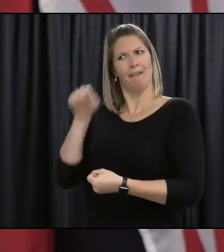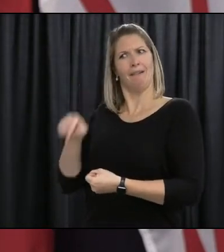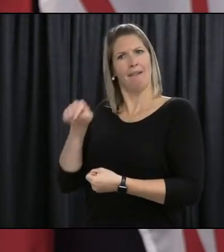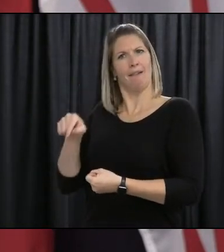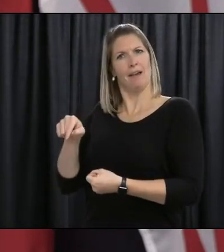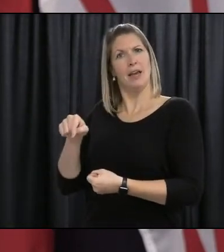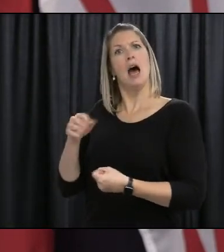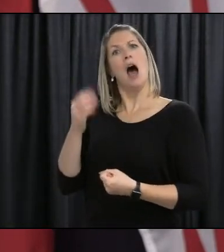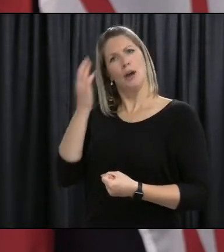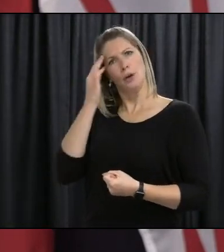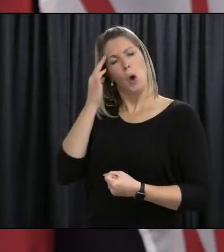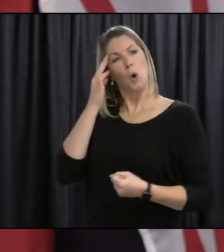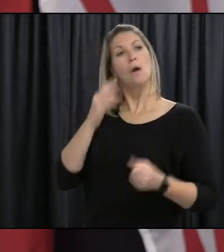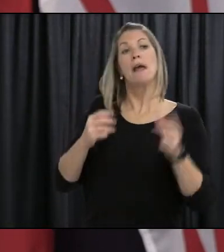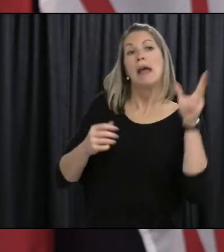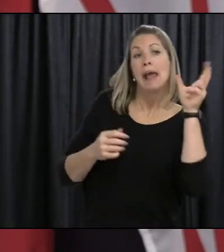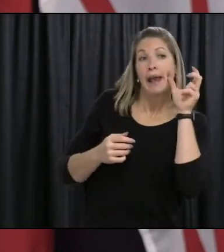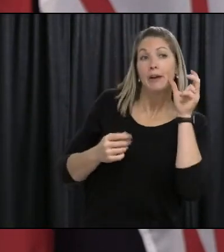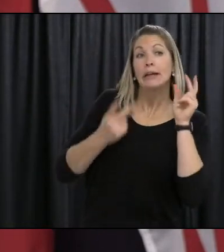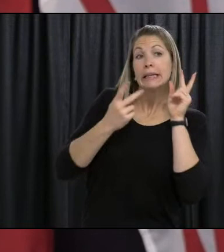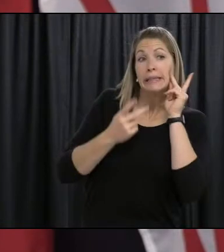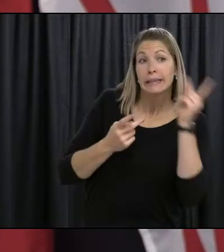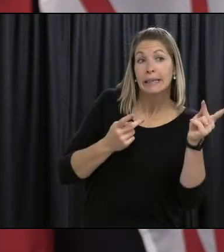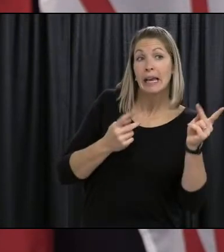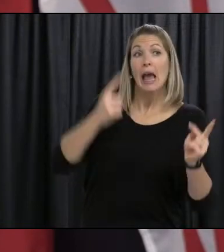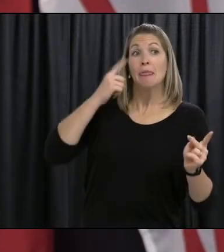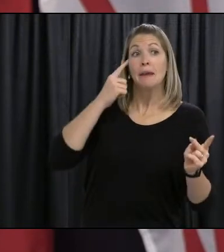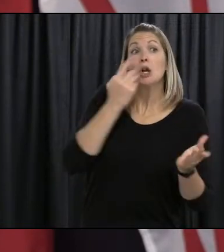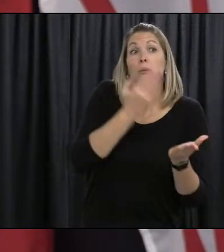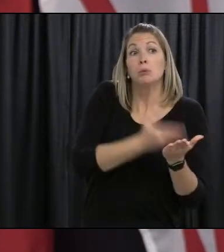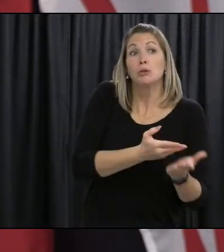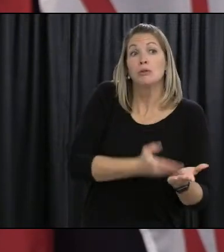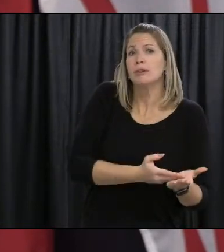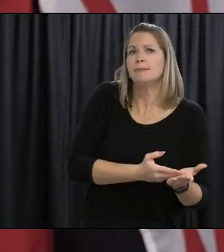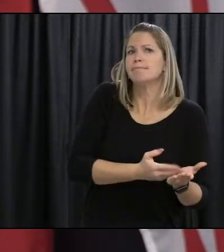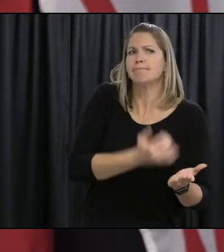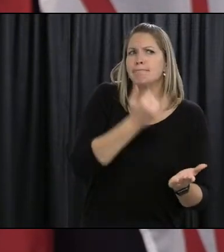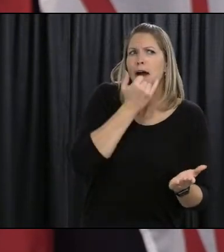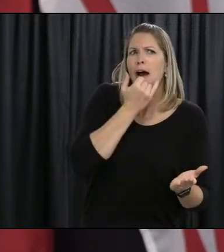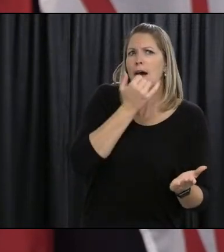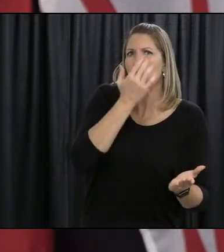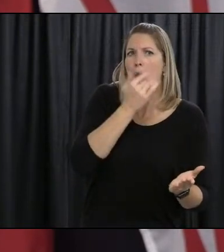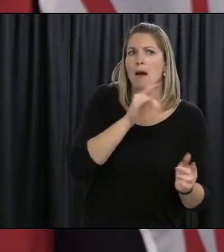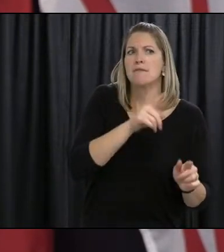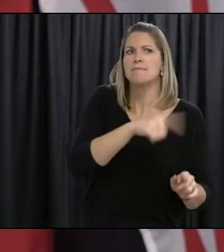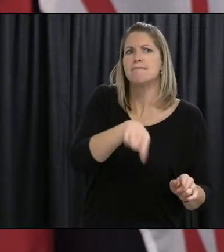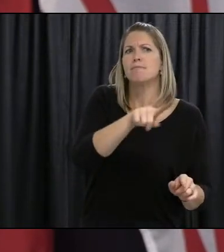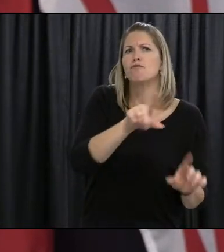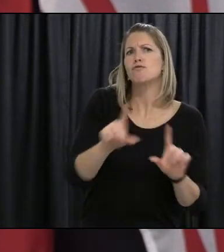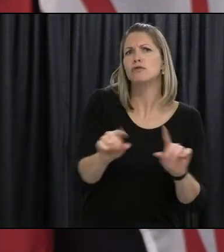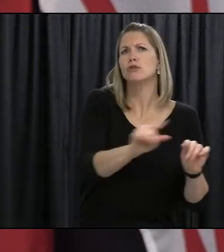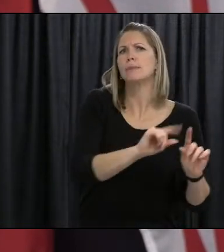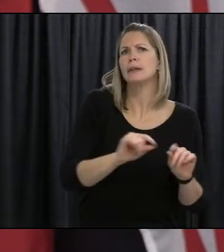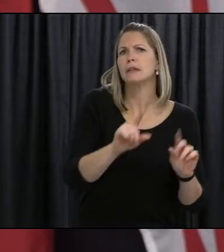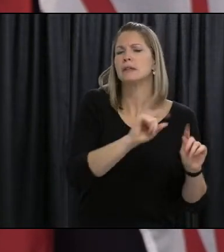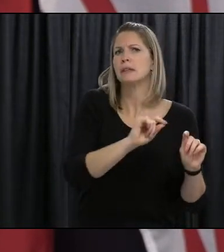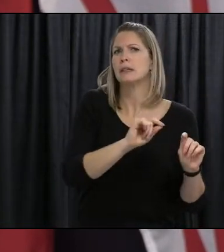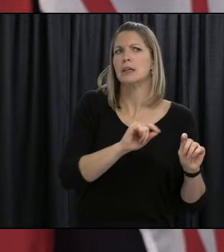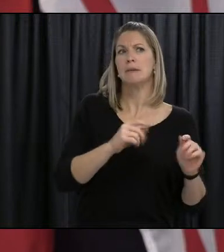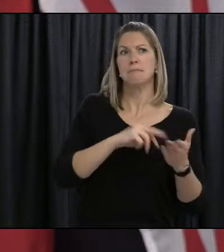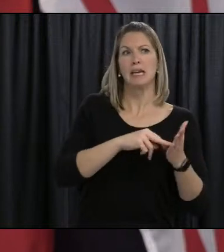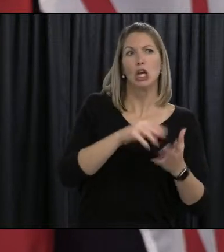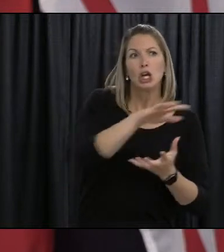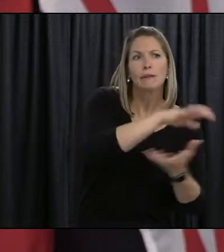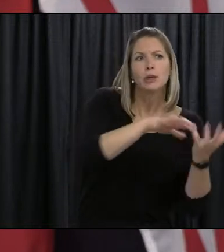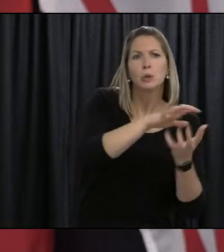mind, that sometimes suggests to them that we don't know our mind, I think that's a false assumption, and it's unfair